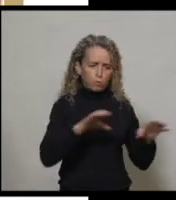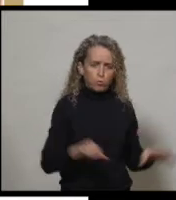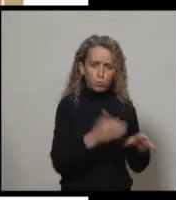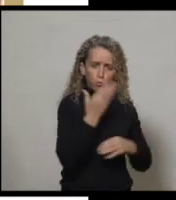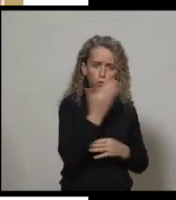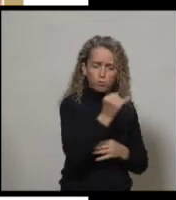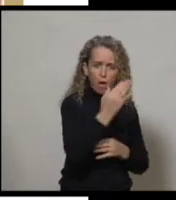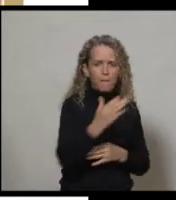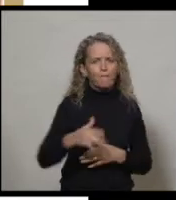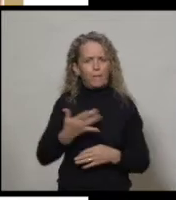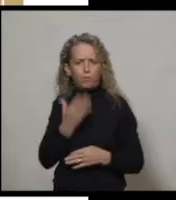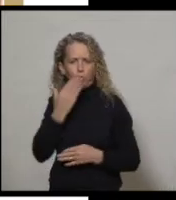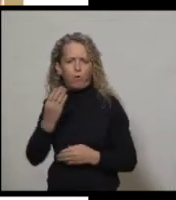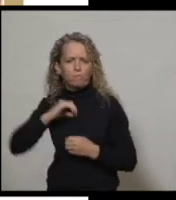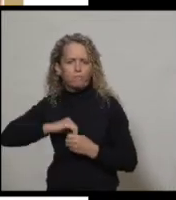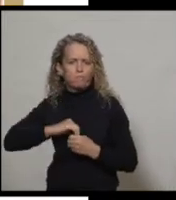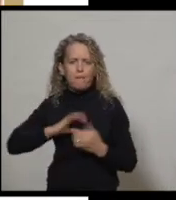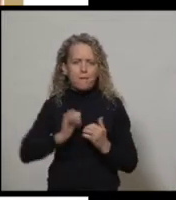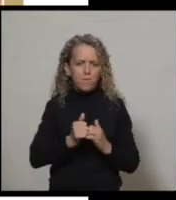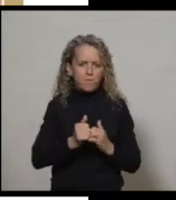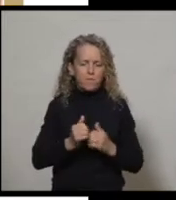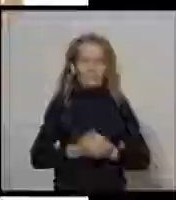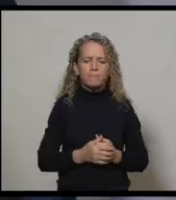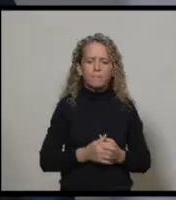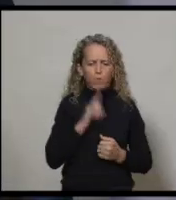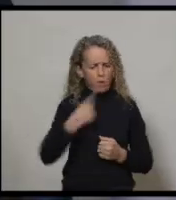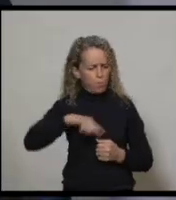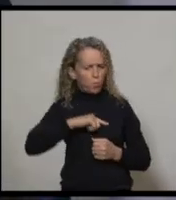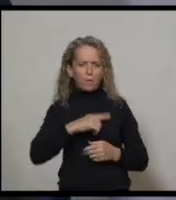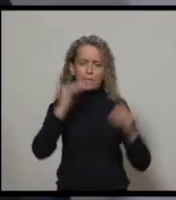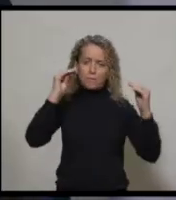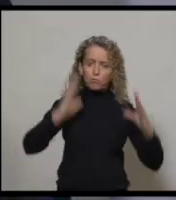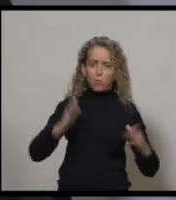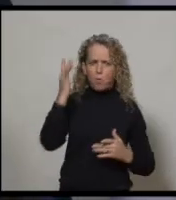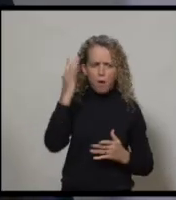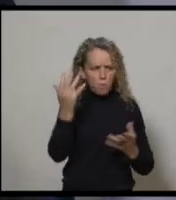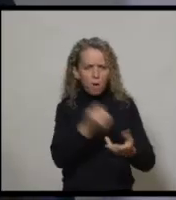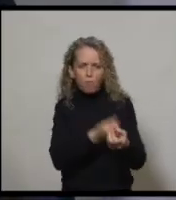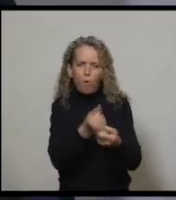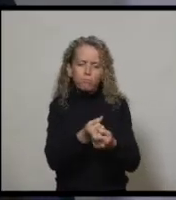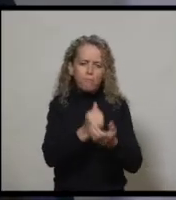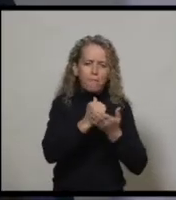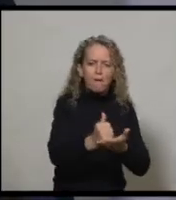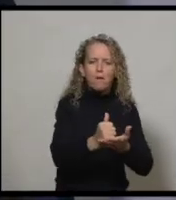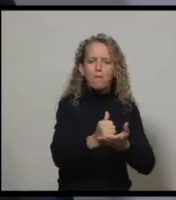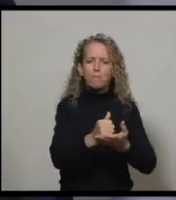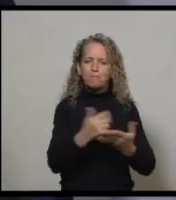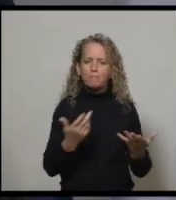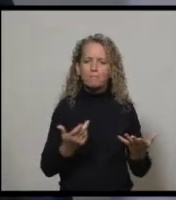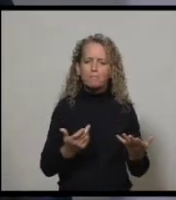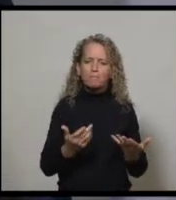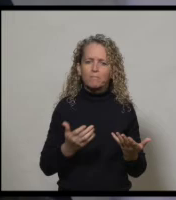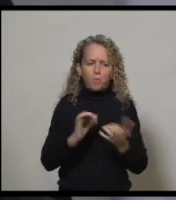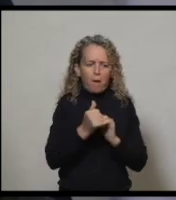what it is. We get into these jobs because we want to help, we want to teach, we want to support people. And how do we continue to do